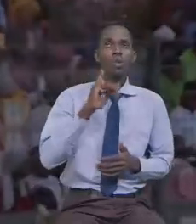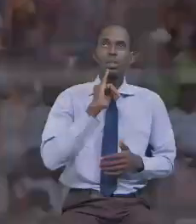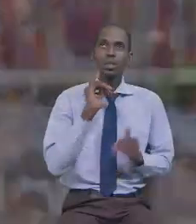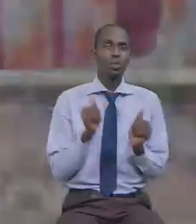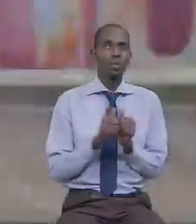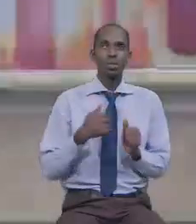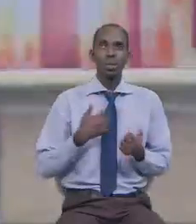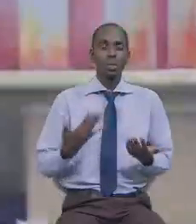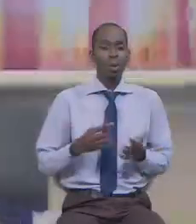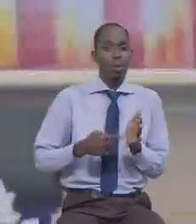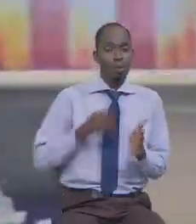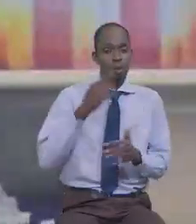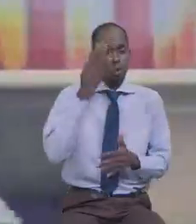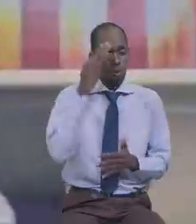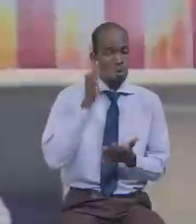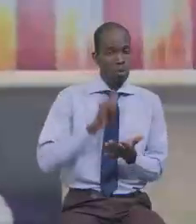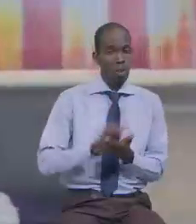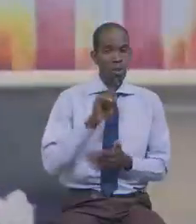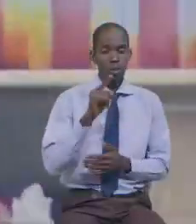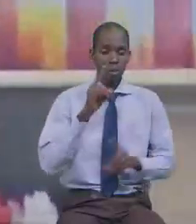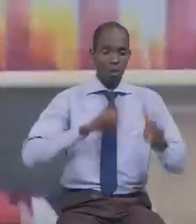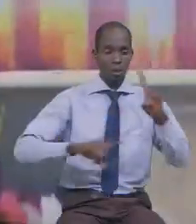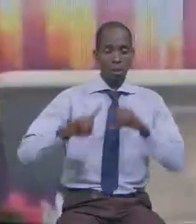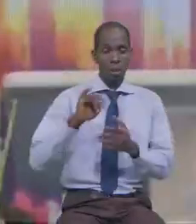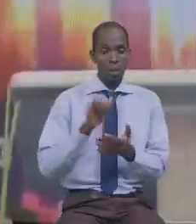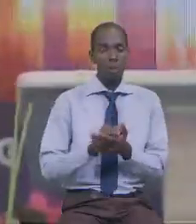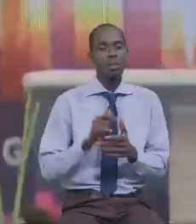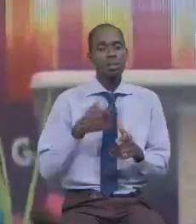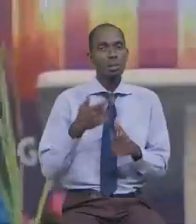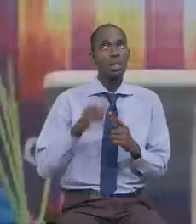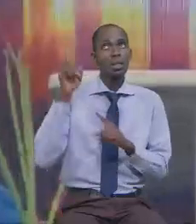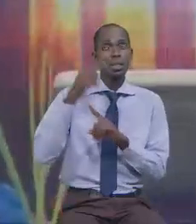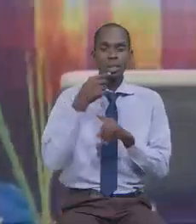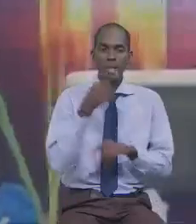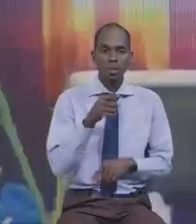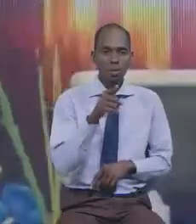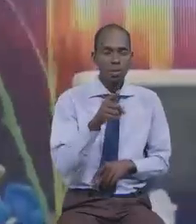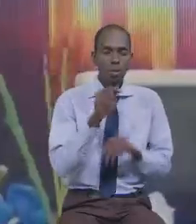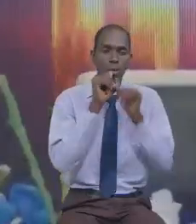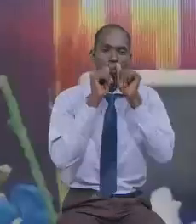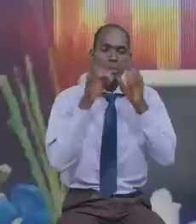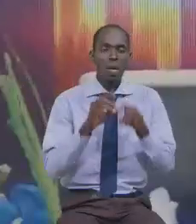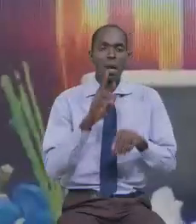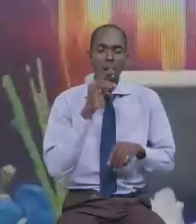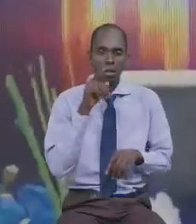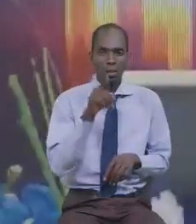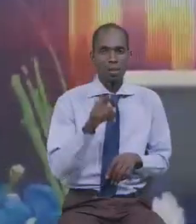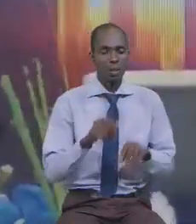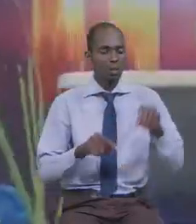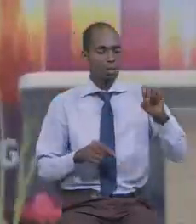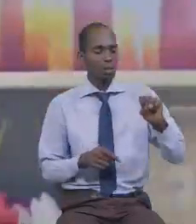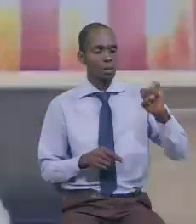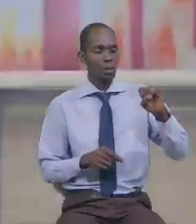that, and you say that, he says, blessed art thou. Simon, he even mentions your